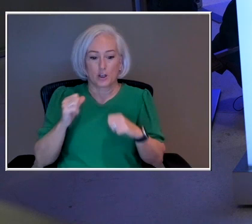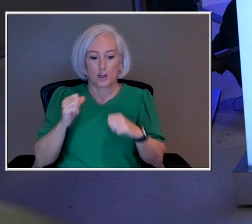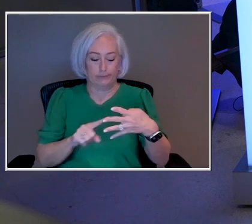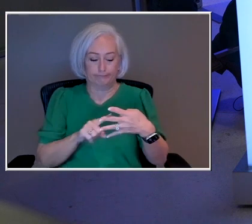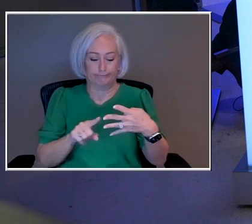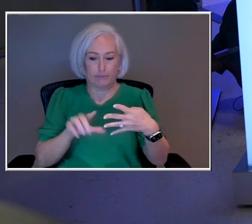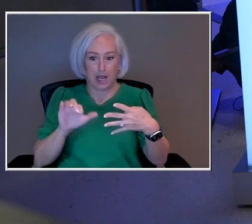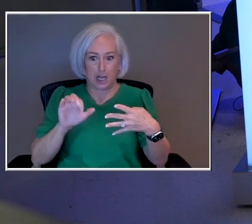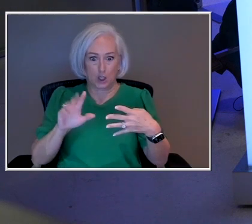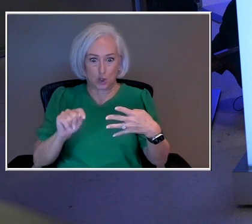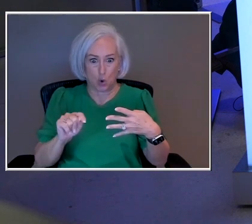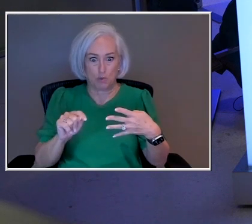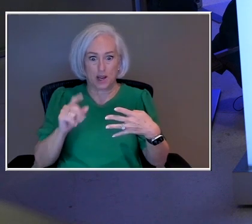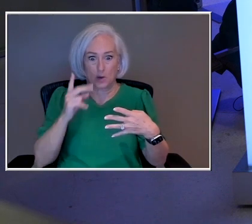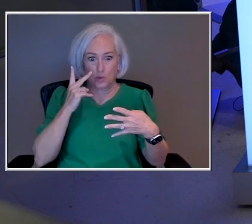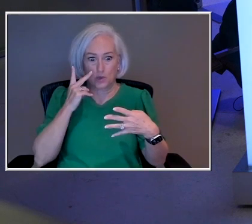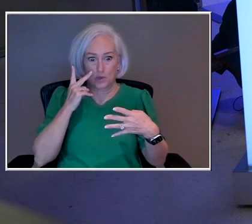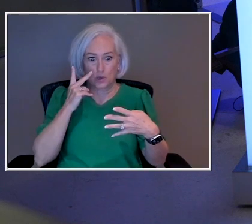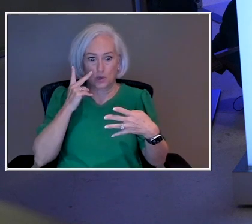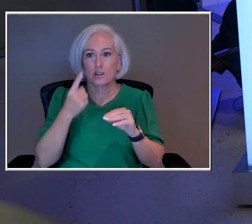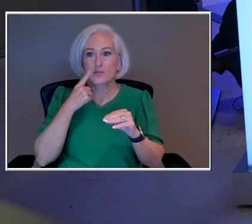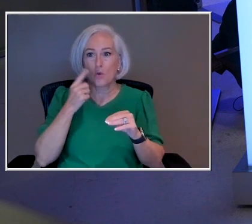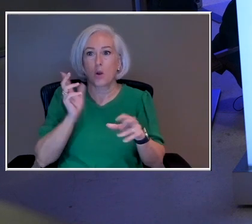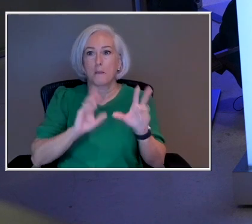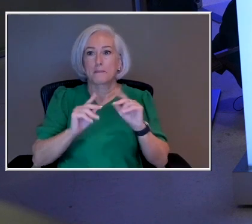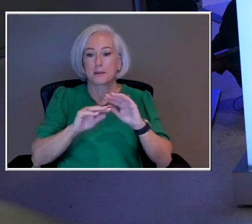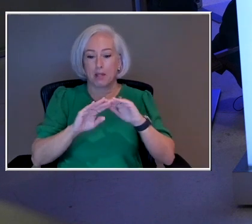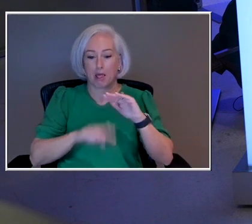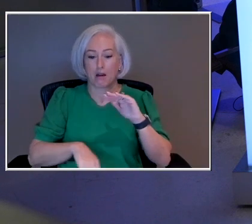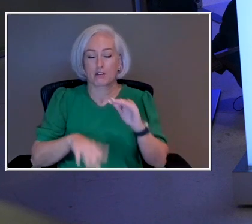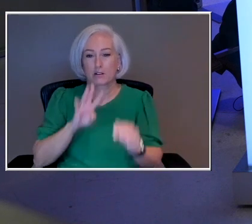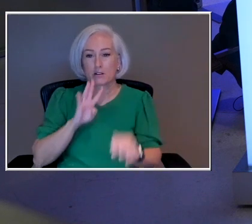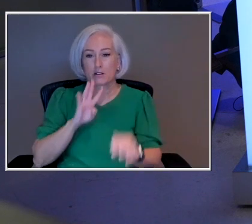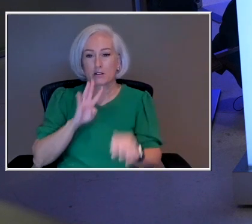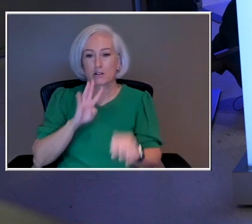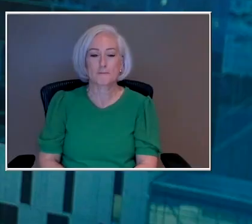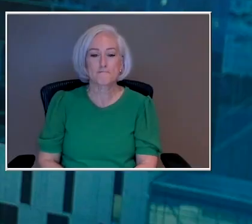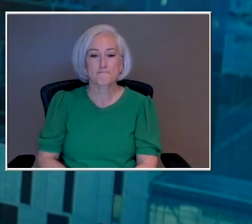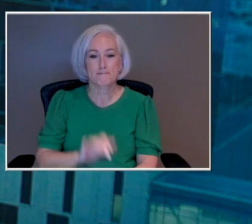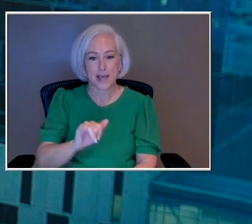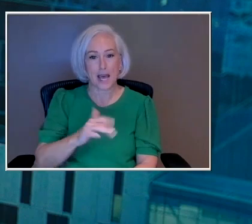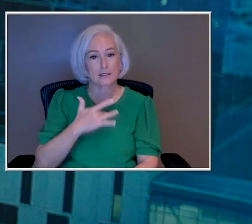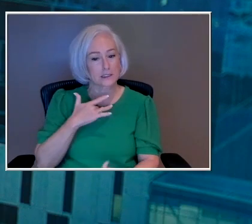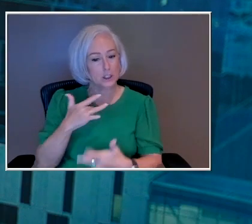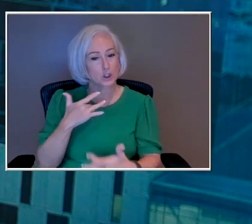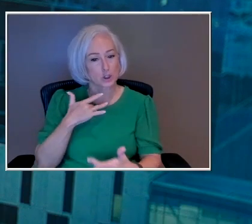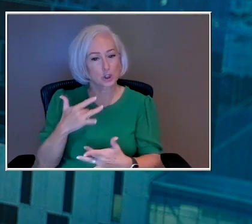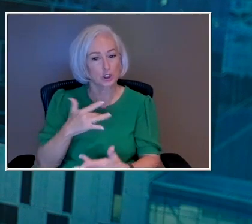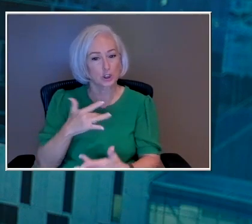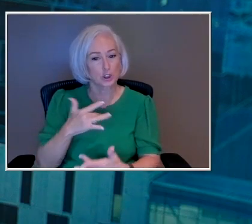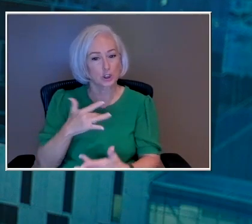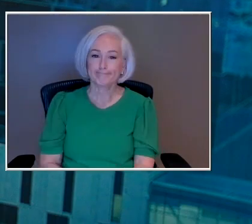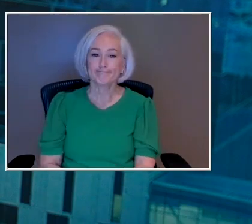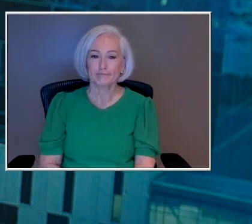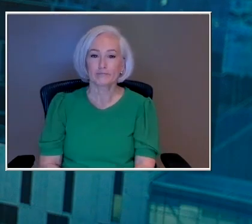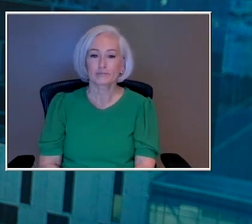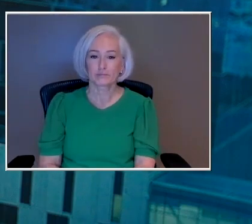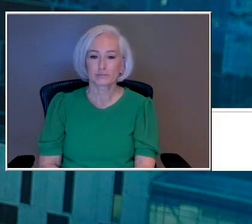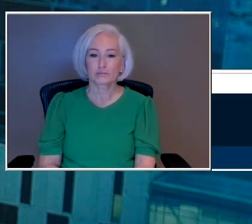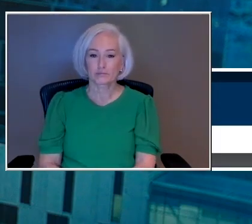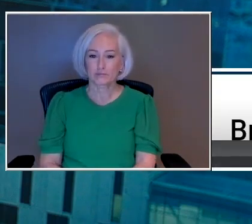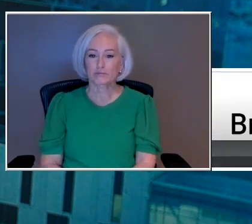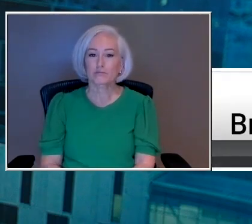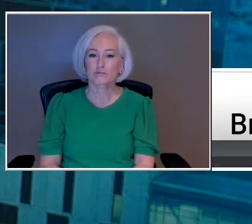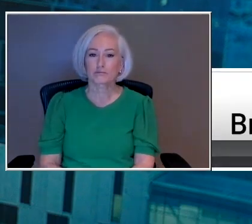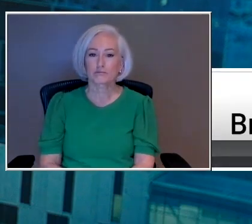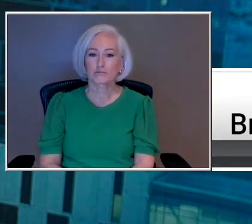stories of women under the age of 40. That's concerning. It is concerning, and it's this fine